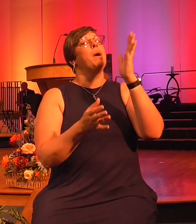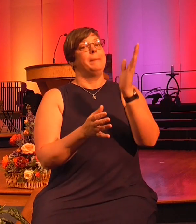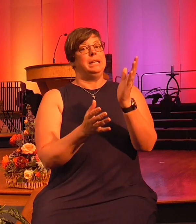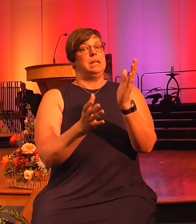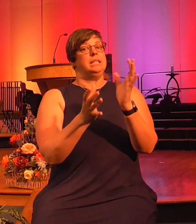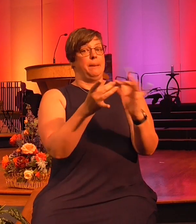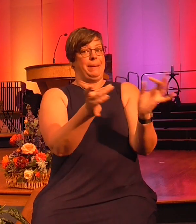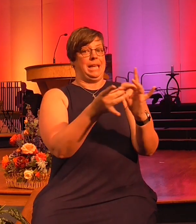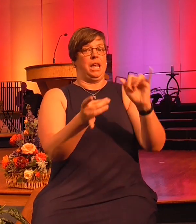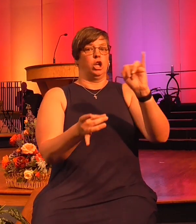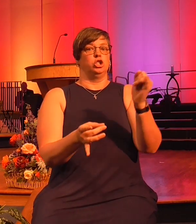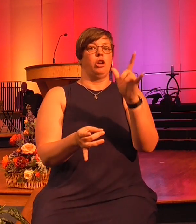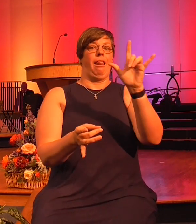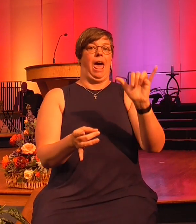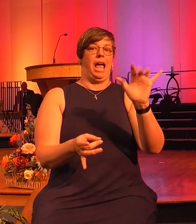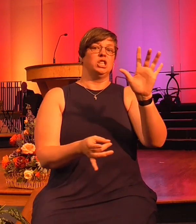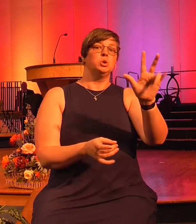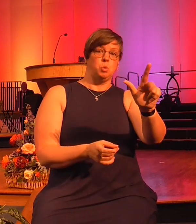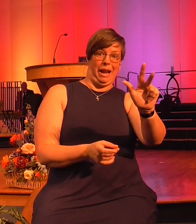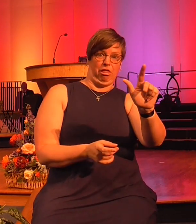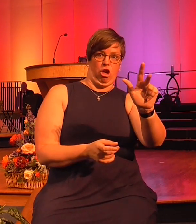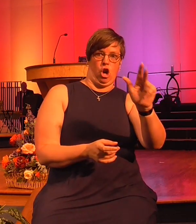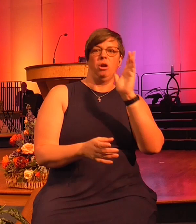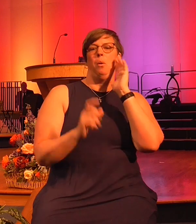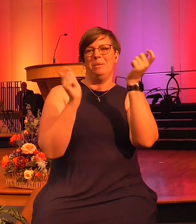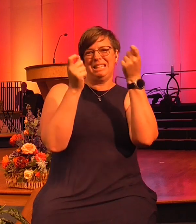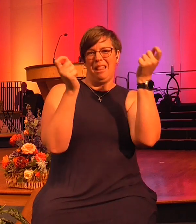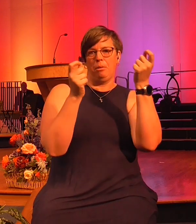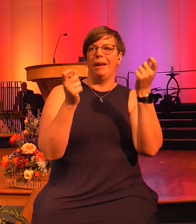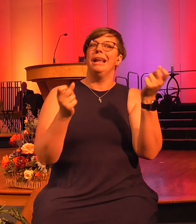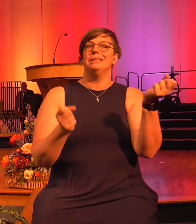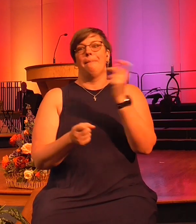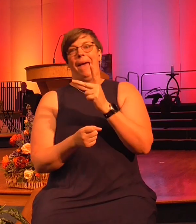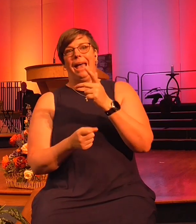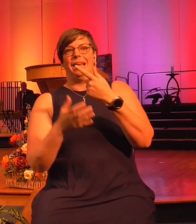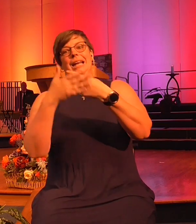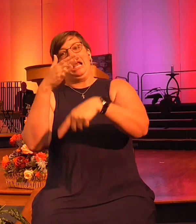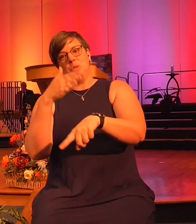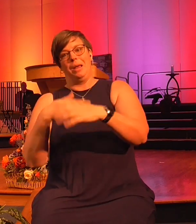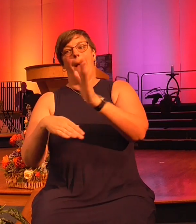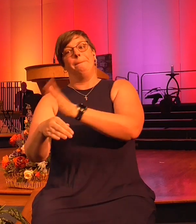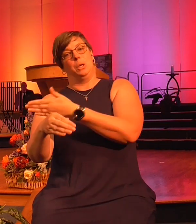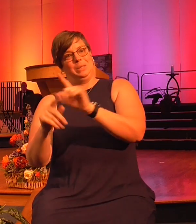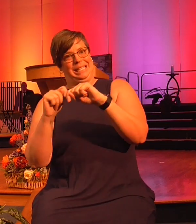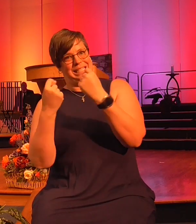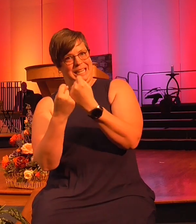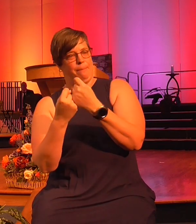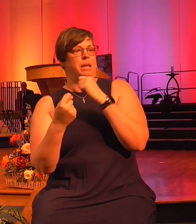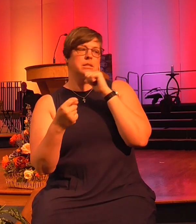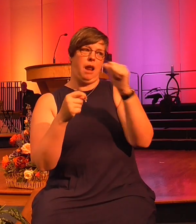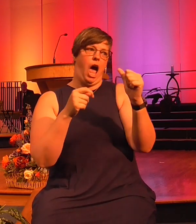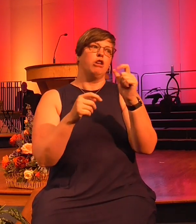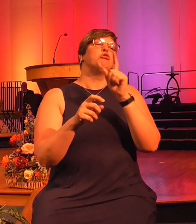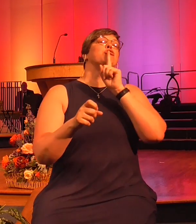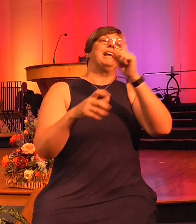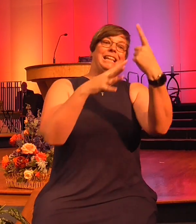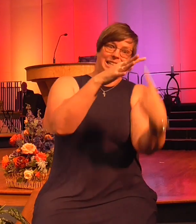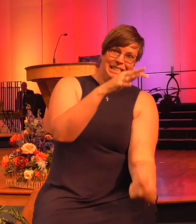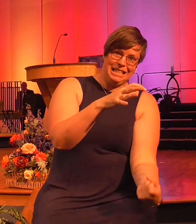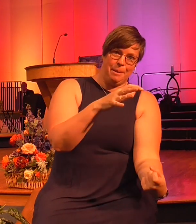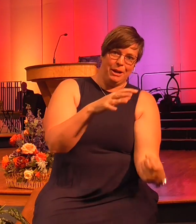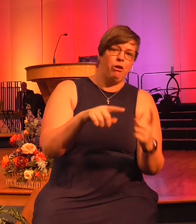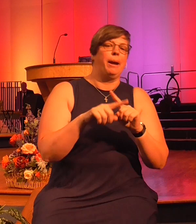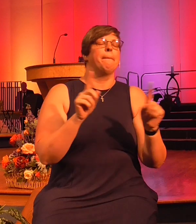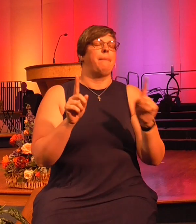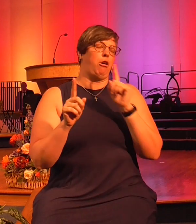July 23rd. We'll be celebrating him. He's already back next week on the music team, and so it's not that he's going away, but we're so grateful for you, Dr.